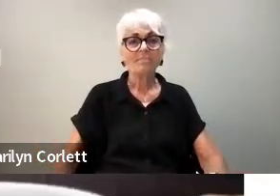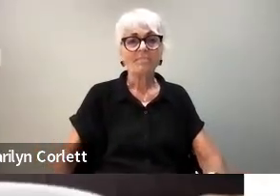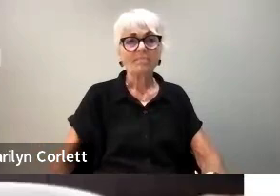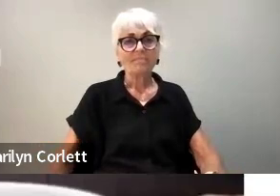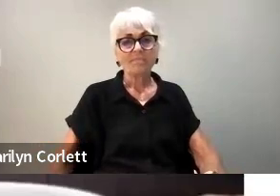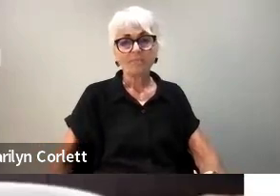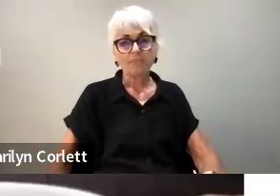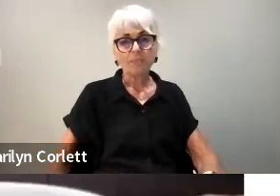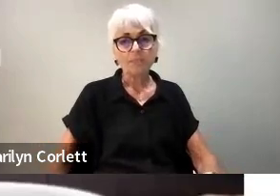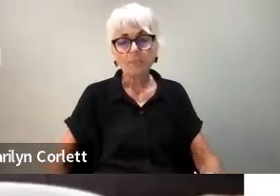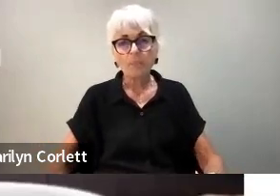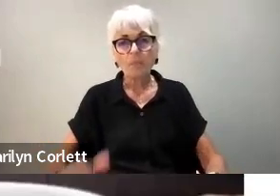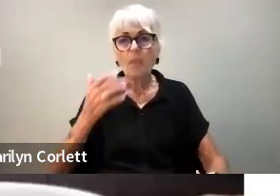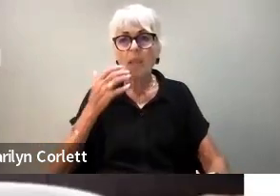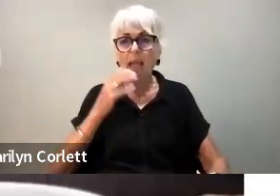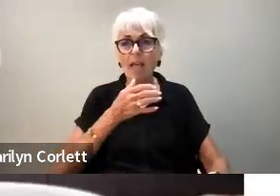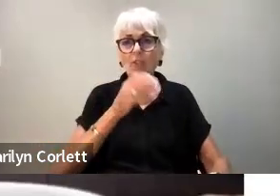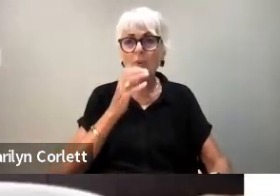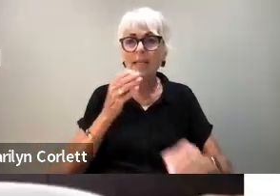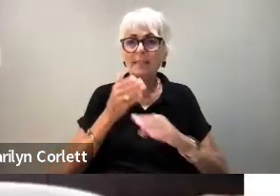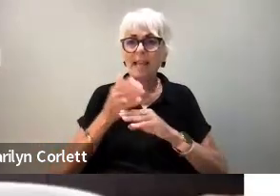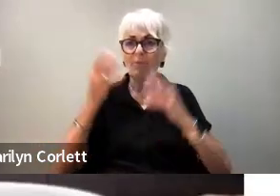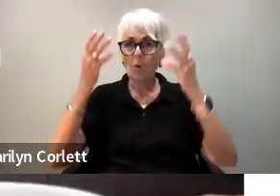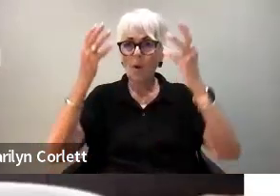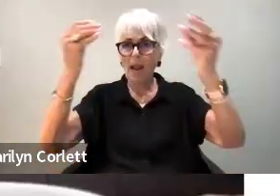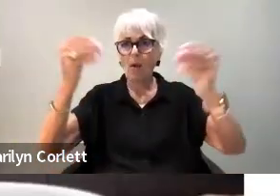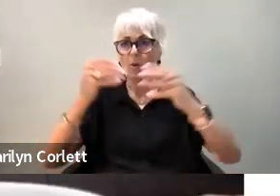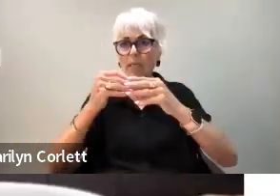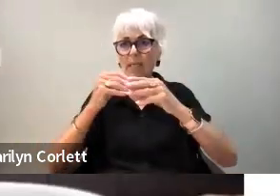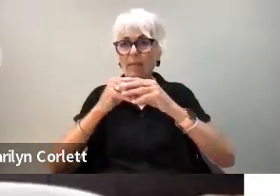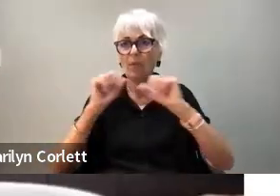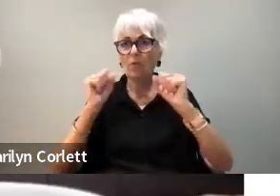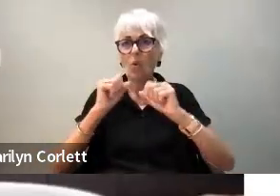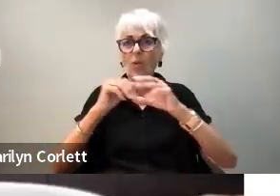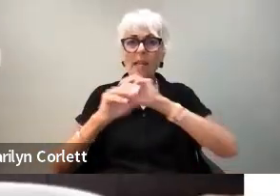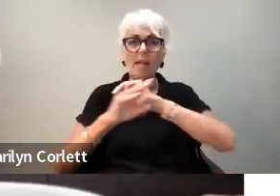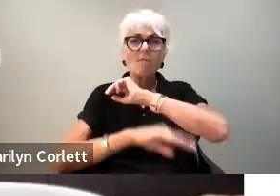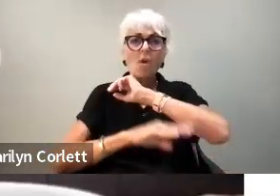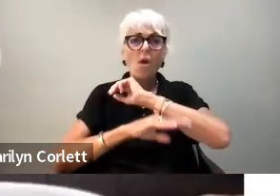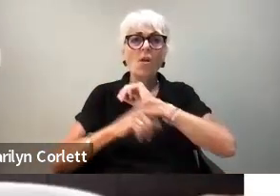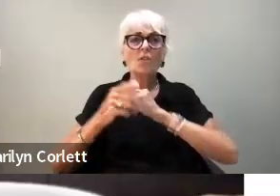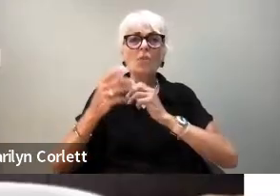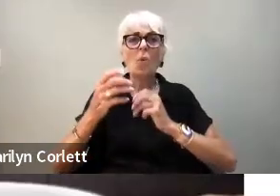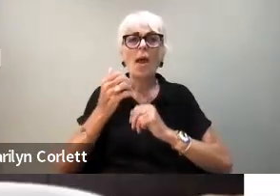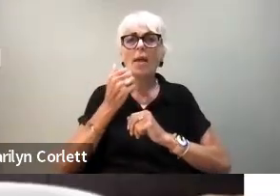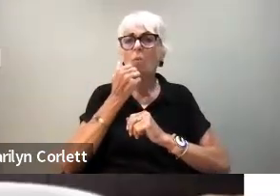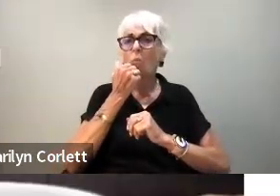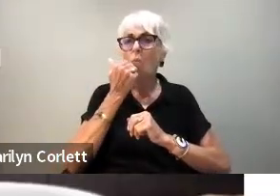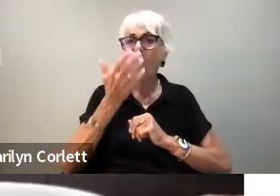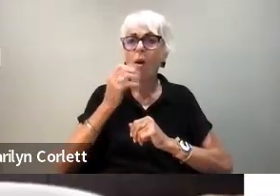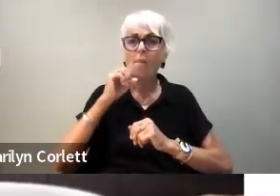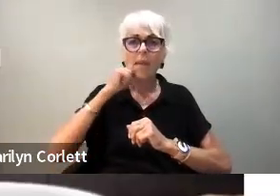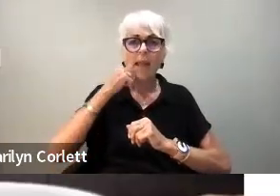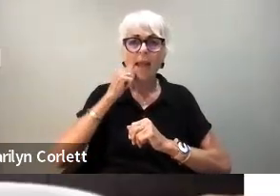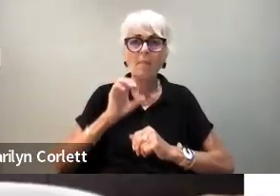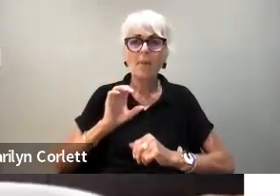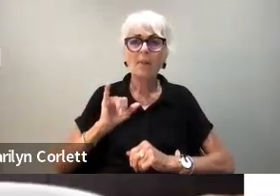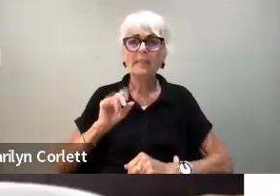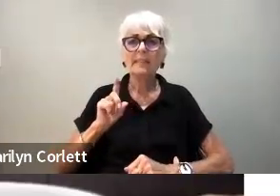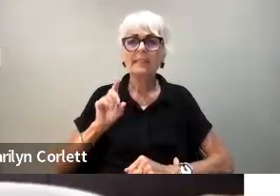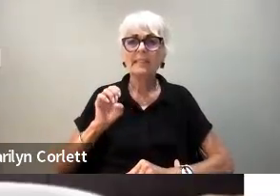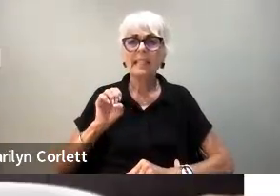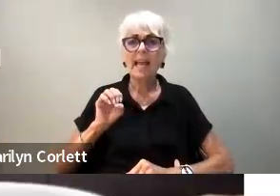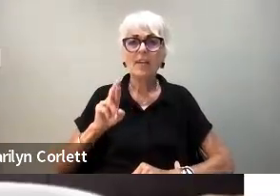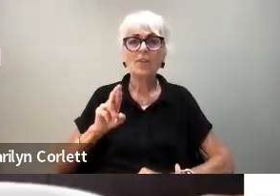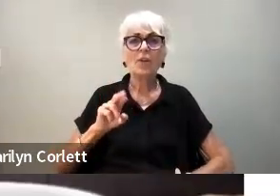So hot drinks after being out in the cold or in the fall weather and you want some warm apple cider, Keurigs can be a